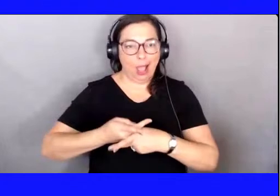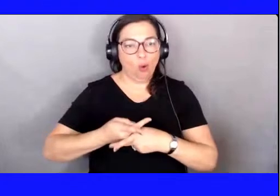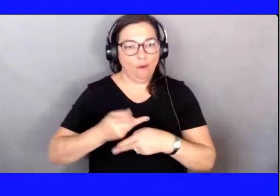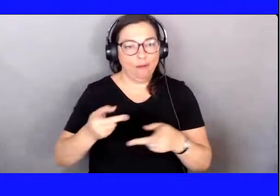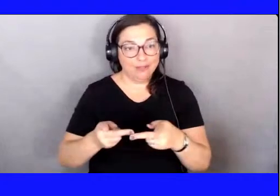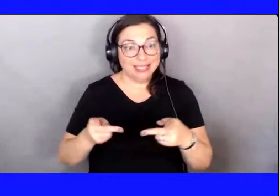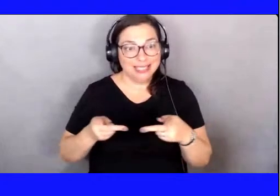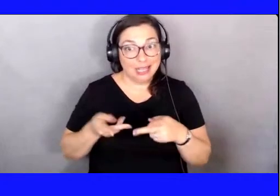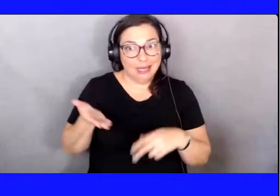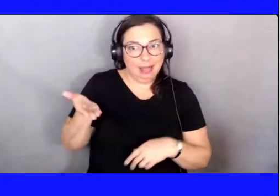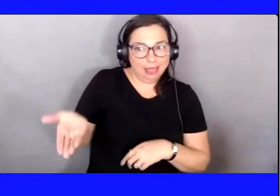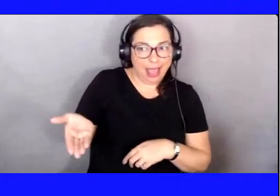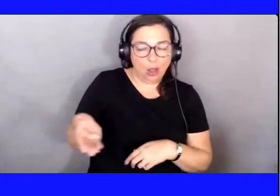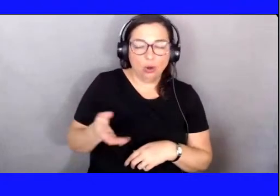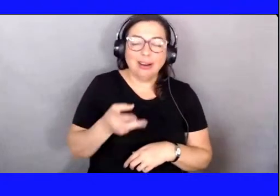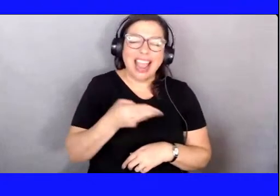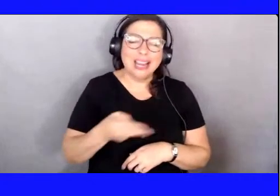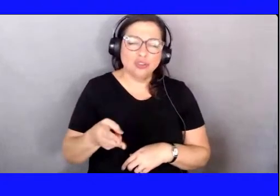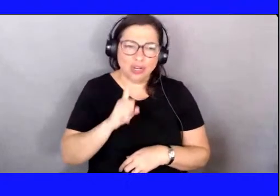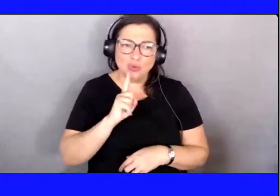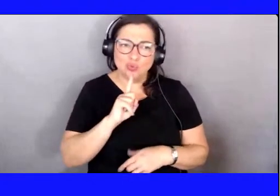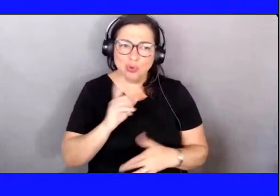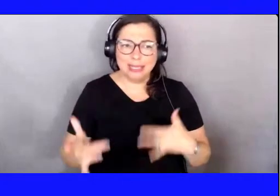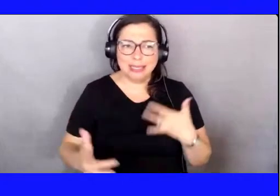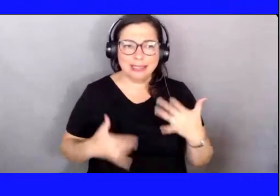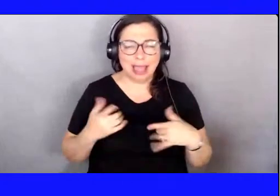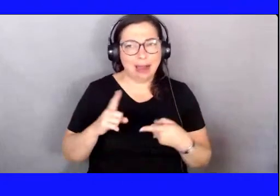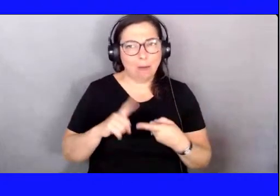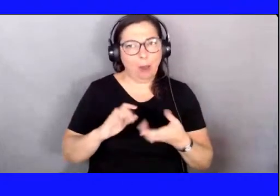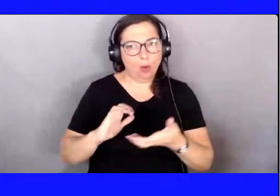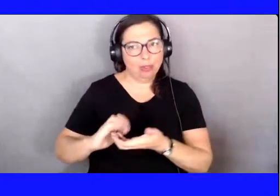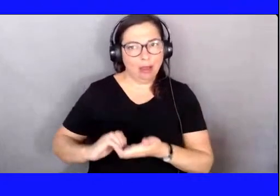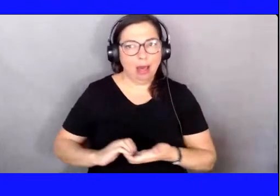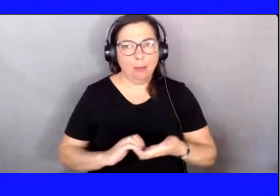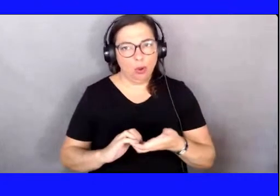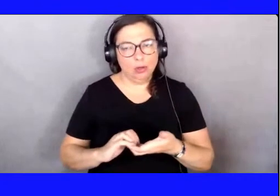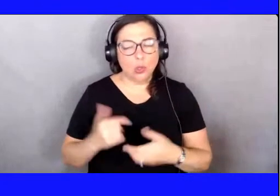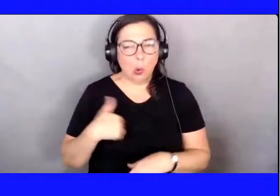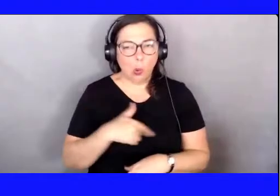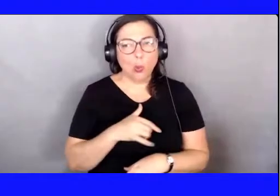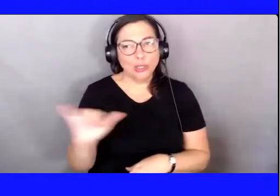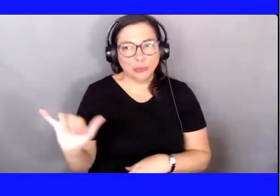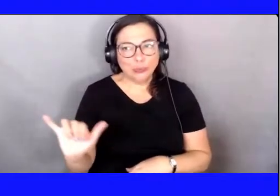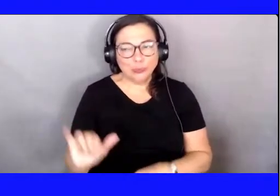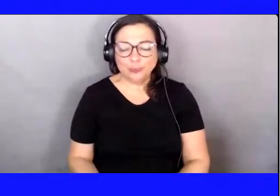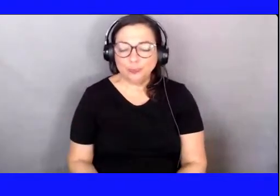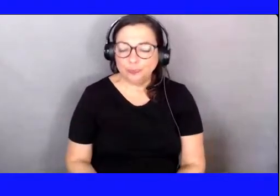H&H is incredibly excited about that collaboration, and we certainly are.